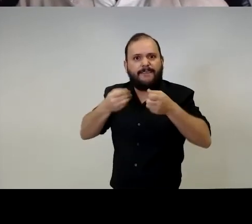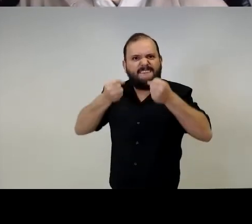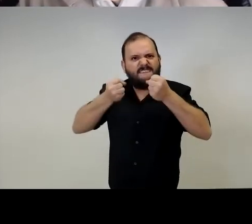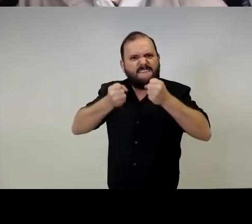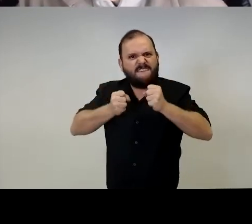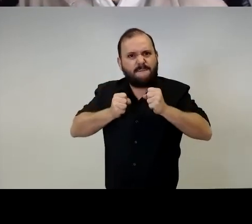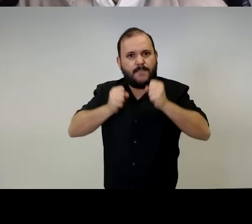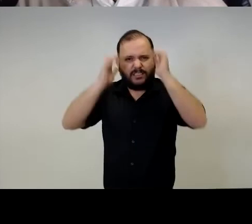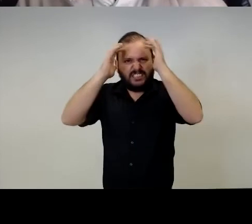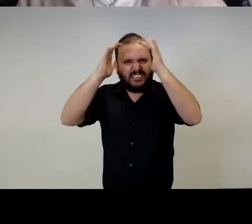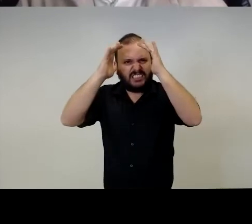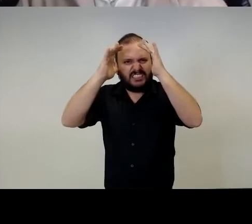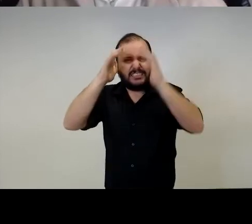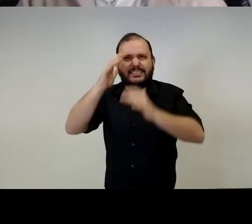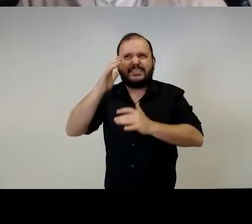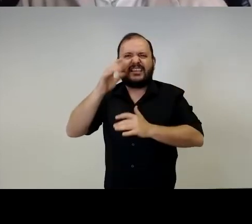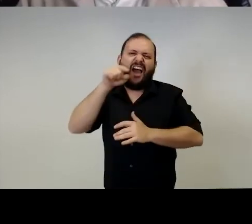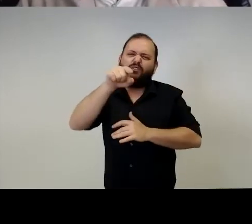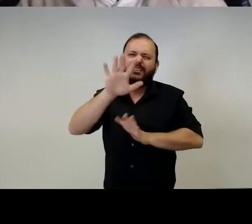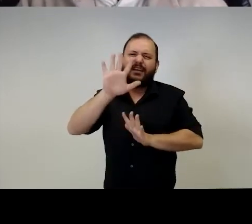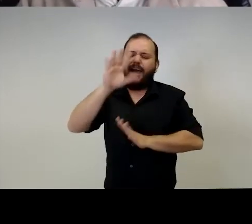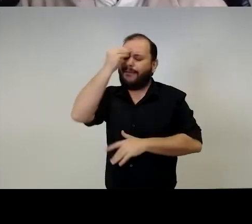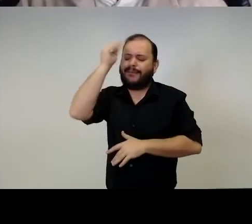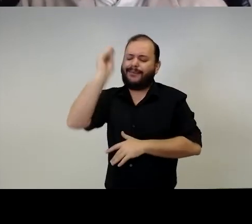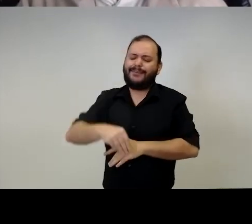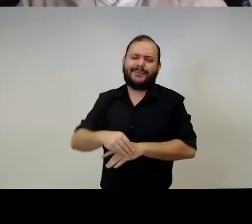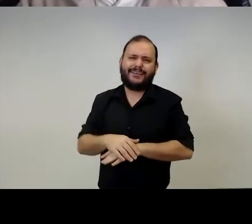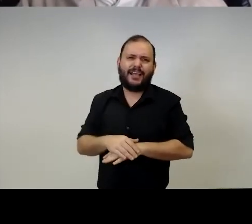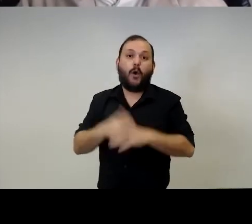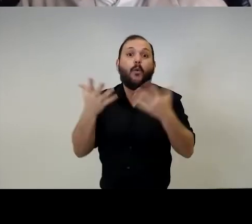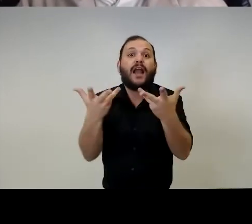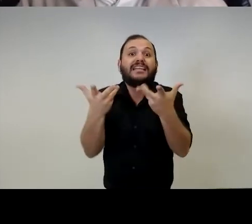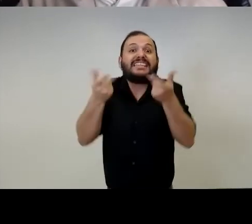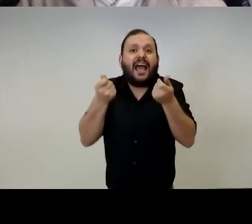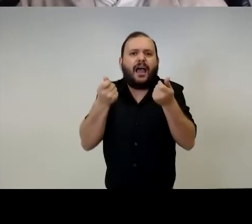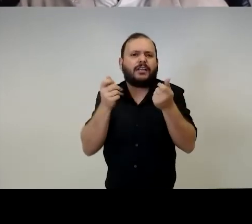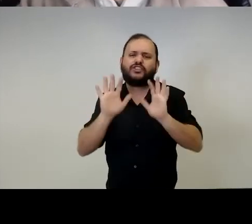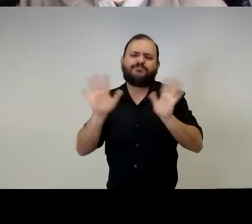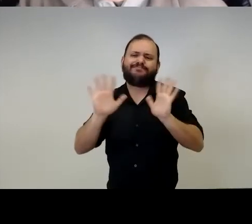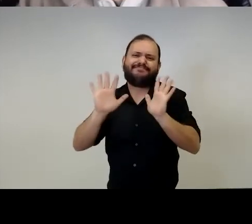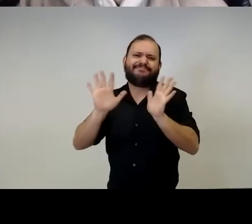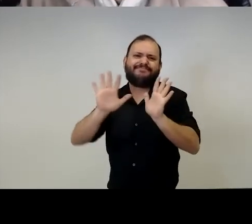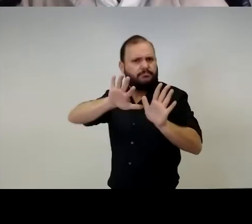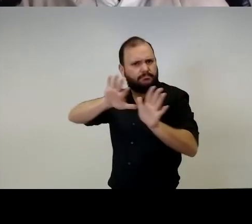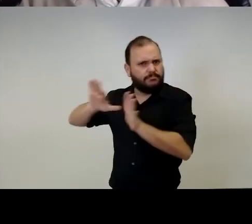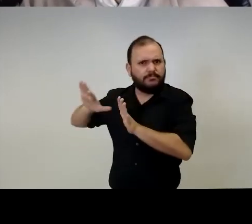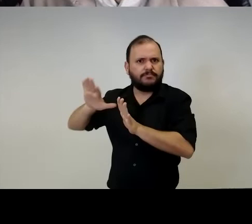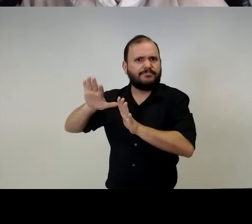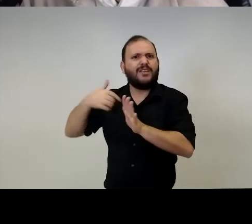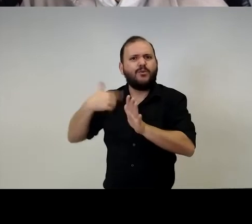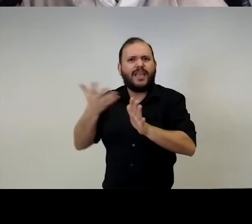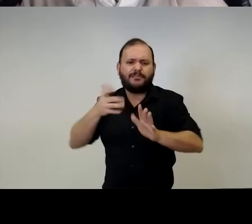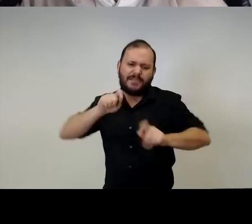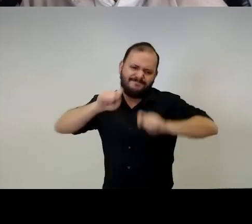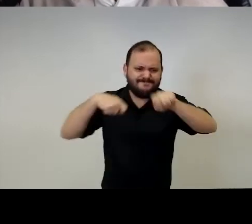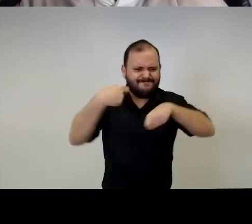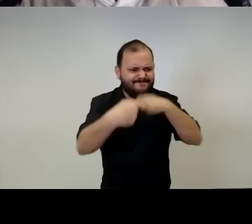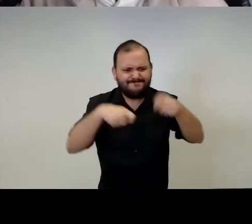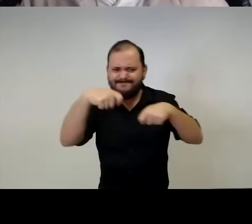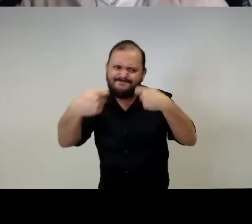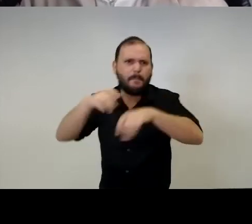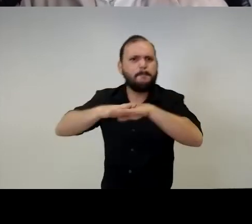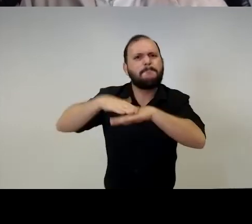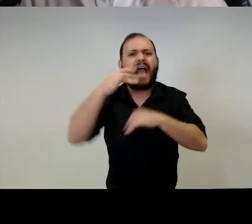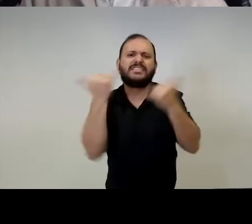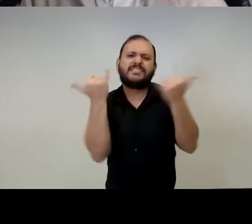to give up on perfect language quality to be able to render as much information as possible? I